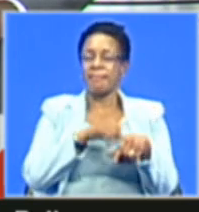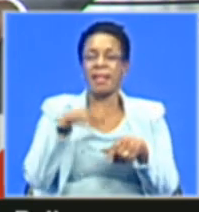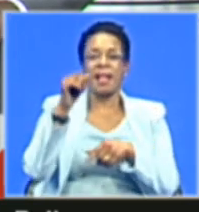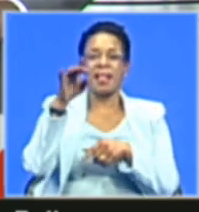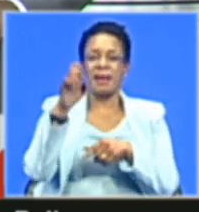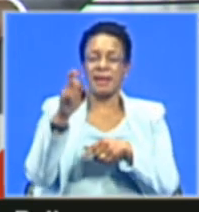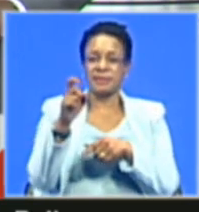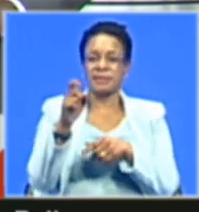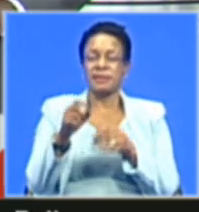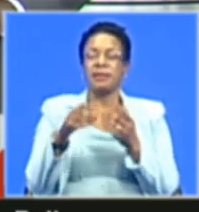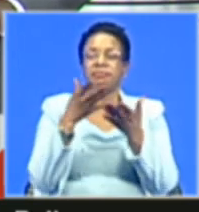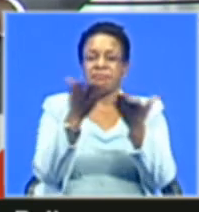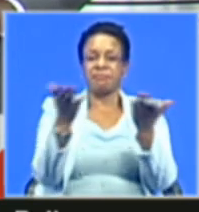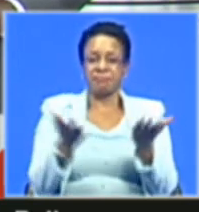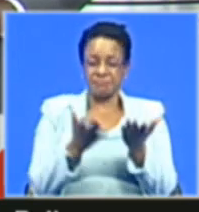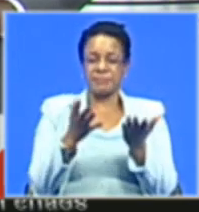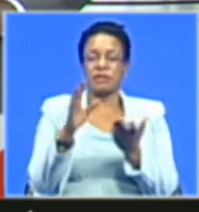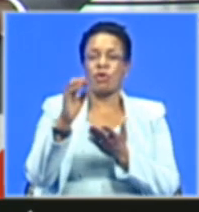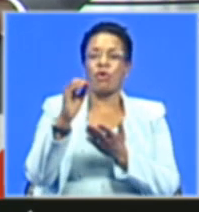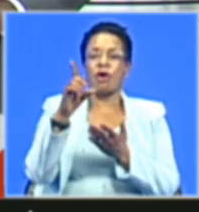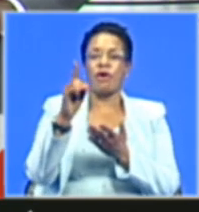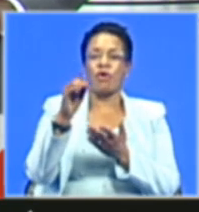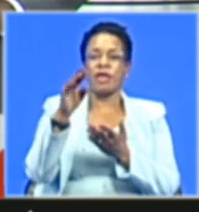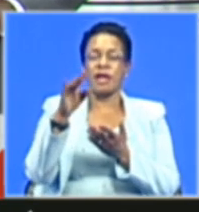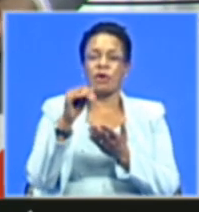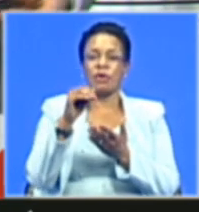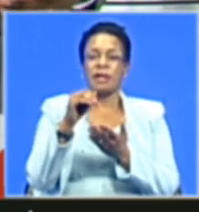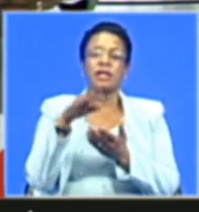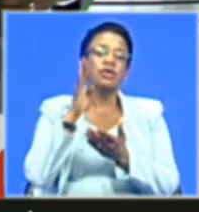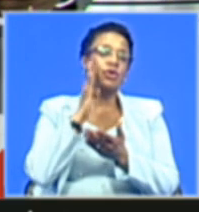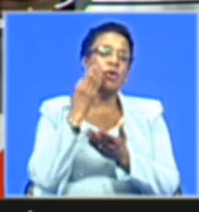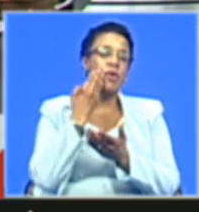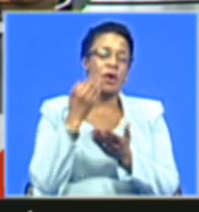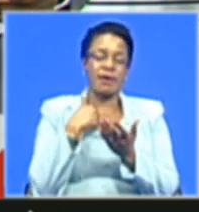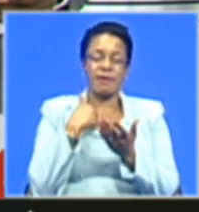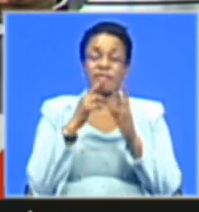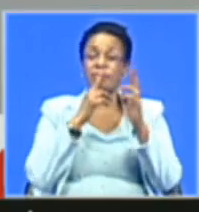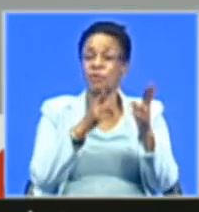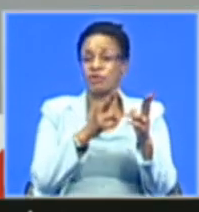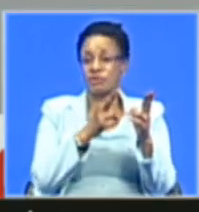visited a section of the line at Oldonyiro in Isiolo County and compiled this report.